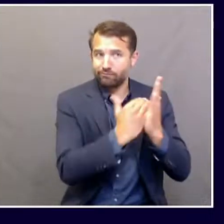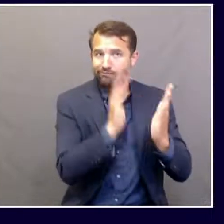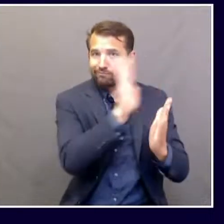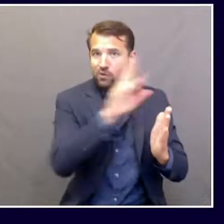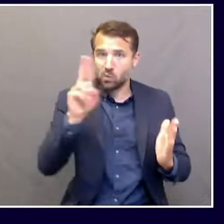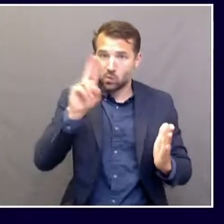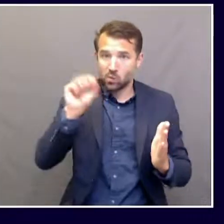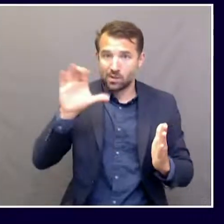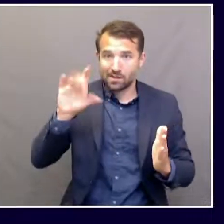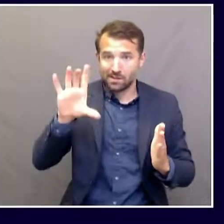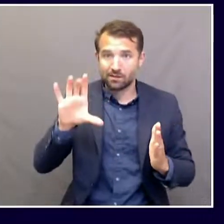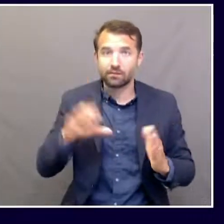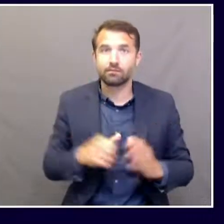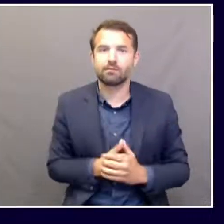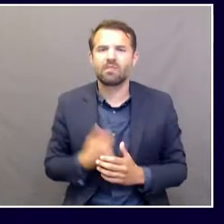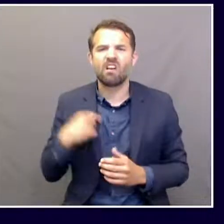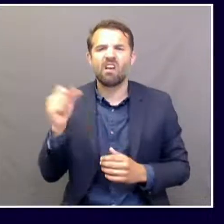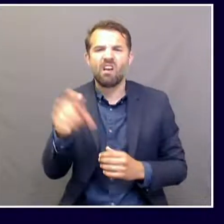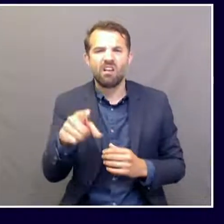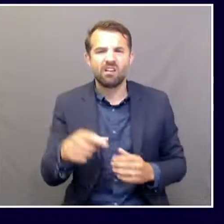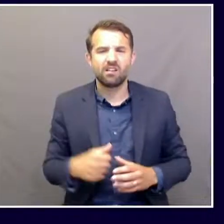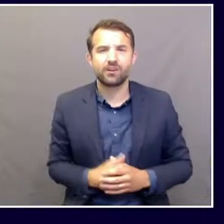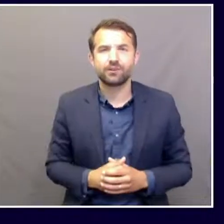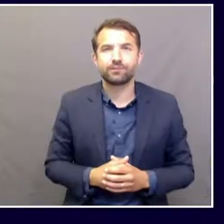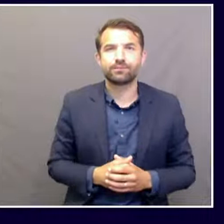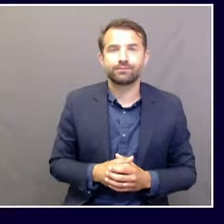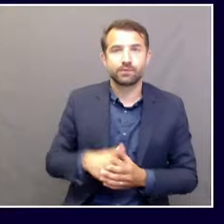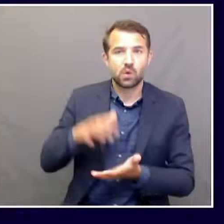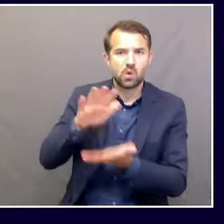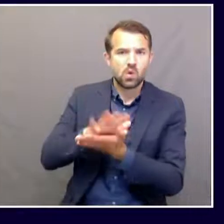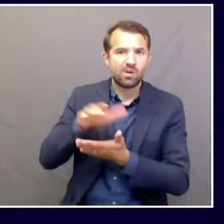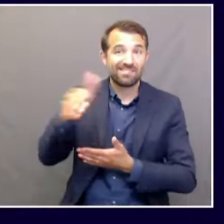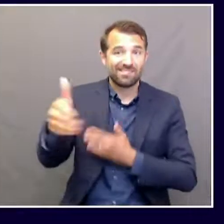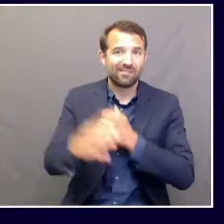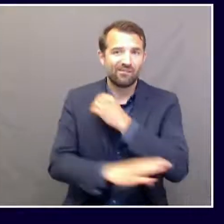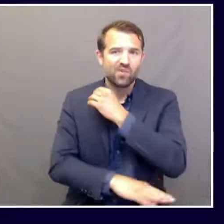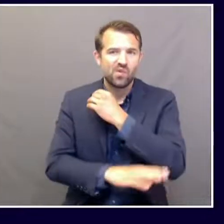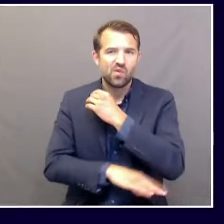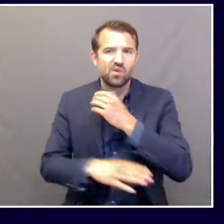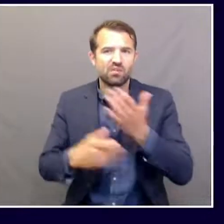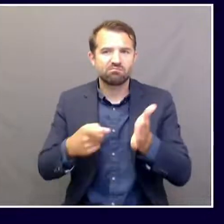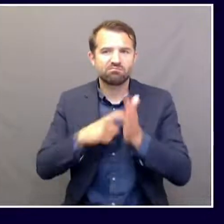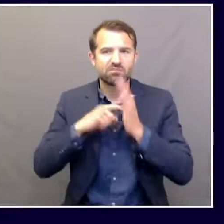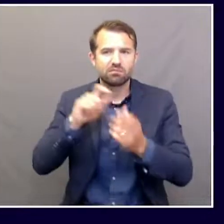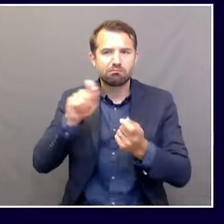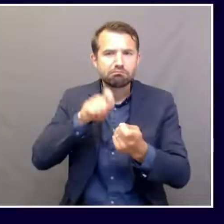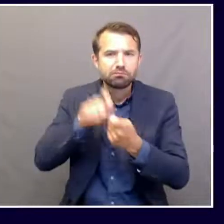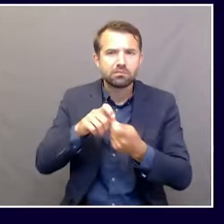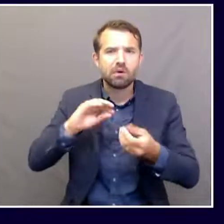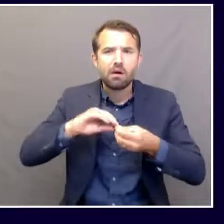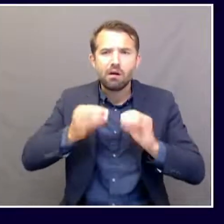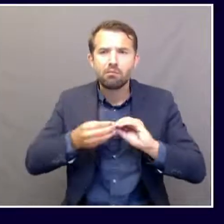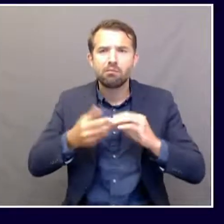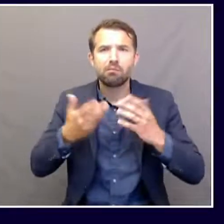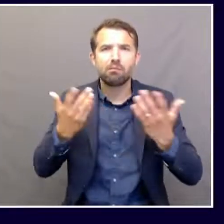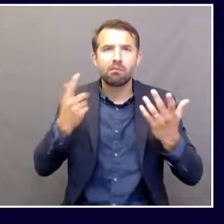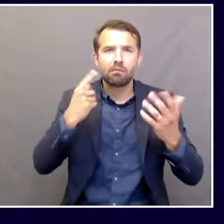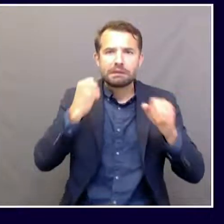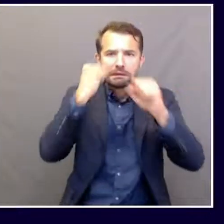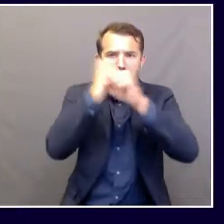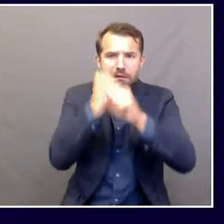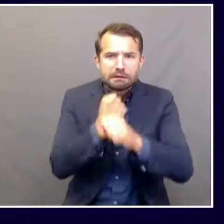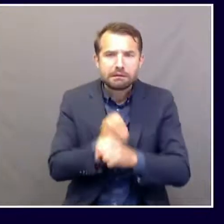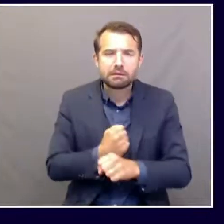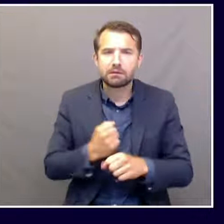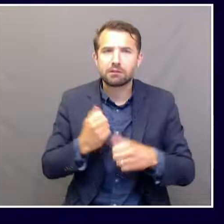benchmarks in terms of school in the fall that could be reached that would allow the state to recommend